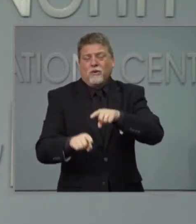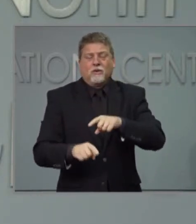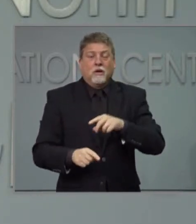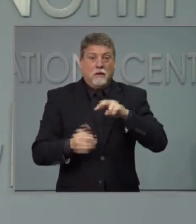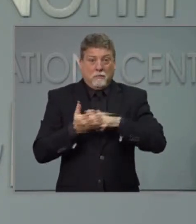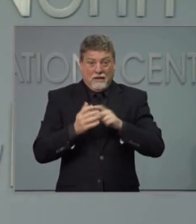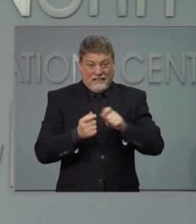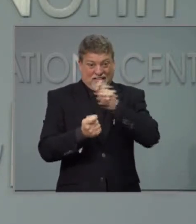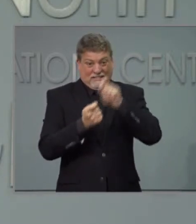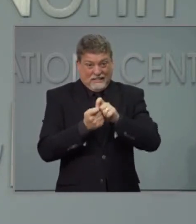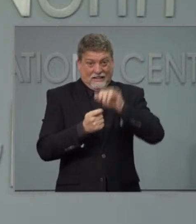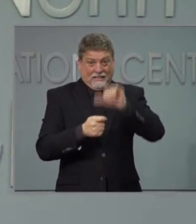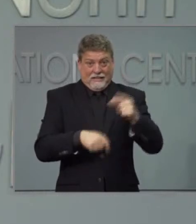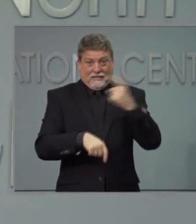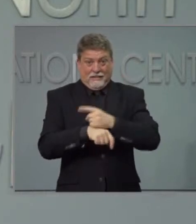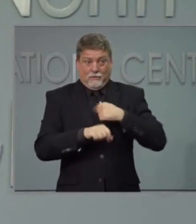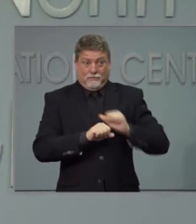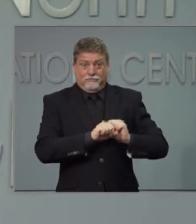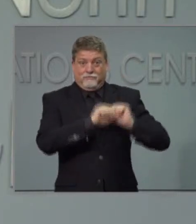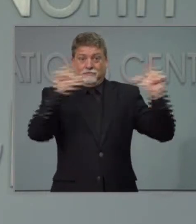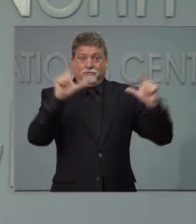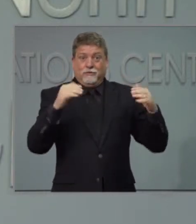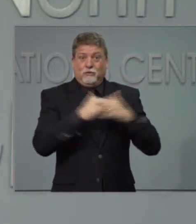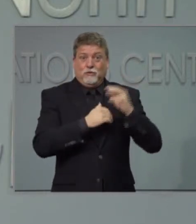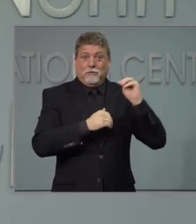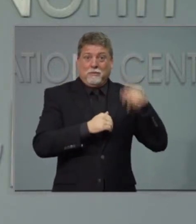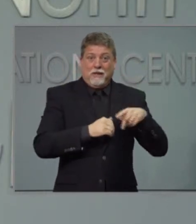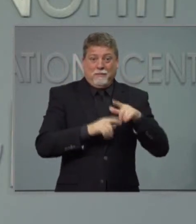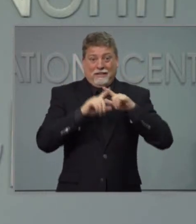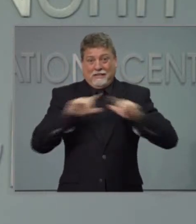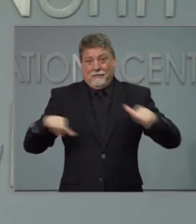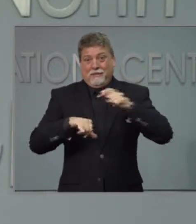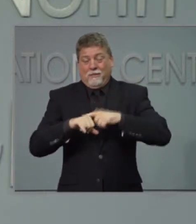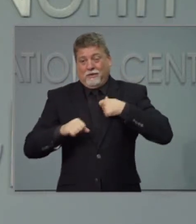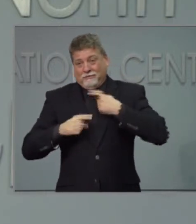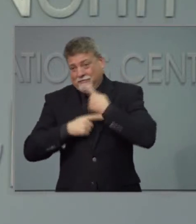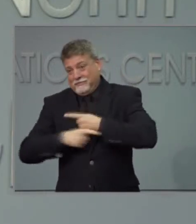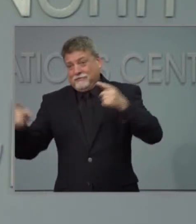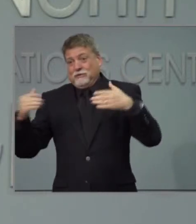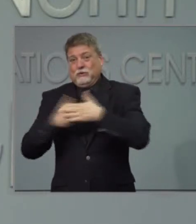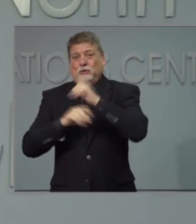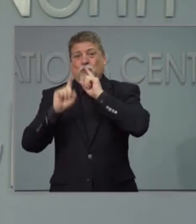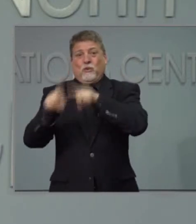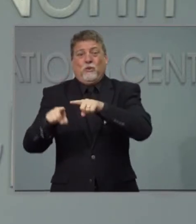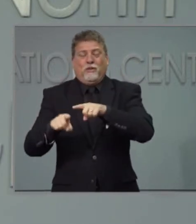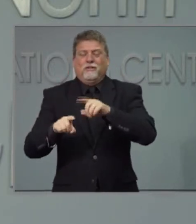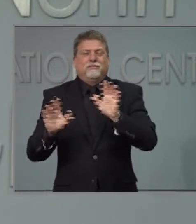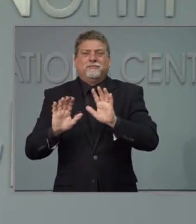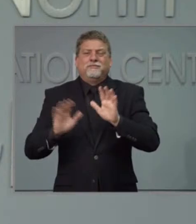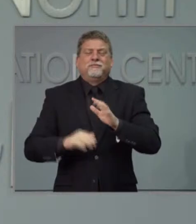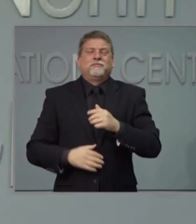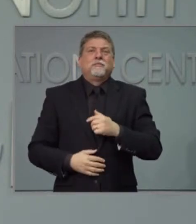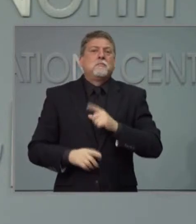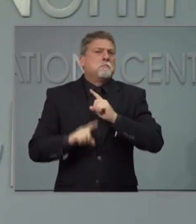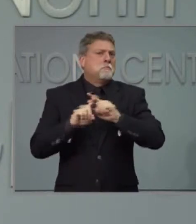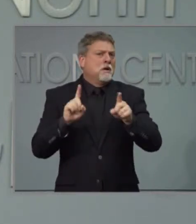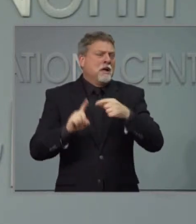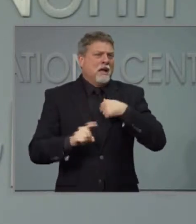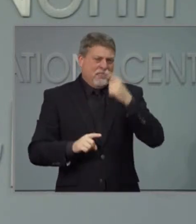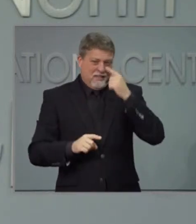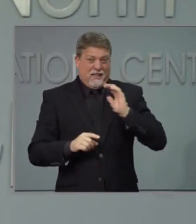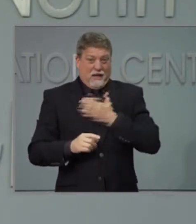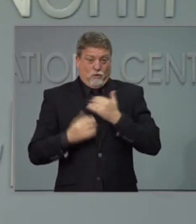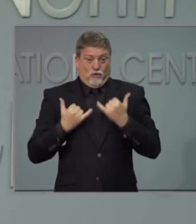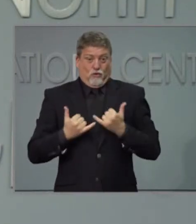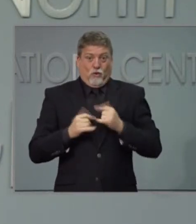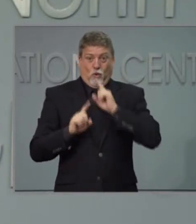synchronized with the maps that we're putting out, but the next order that we have, I think, expires